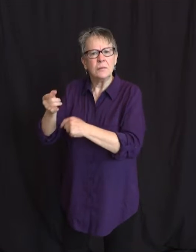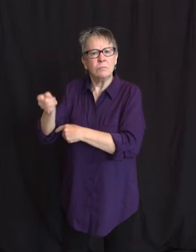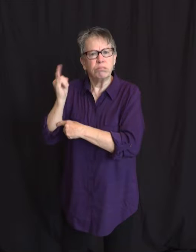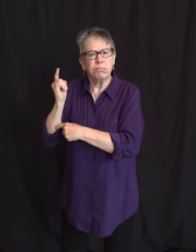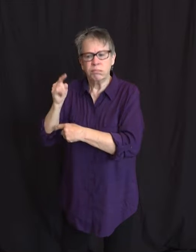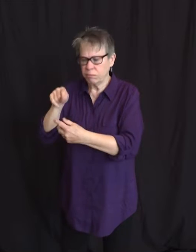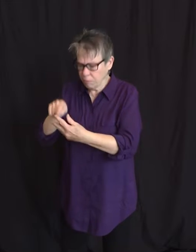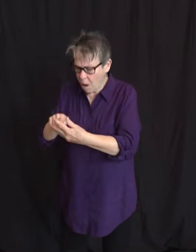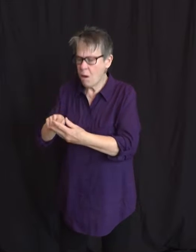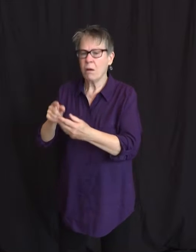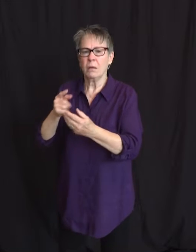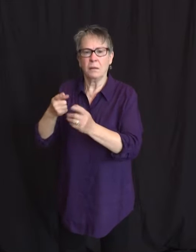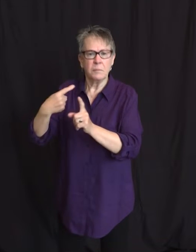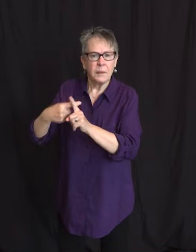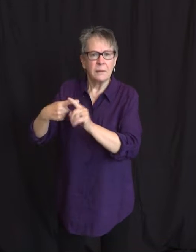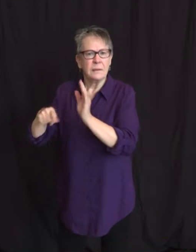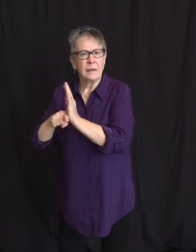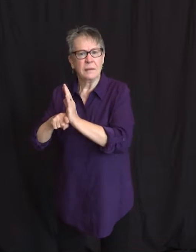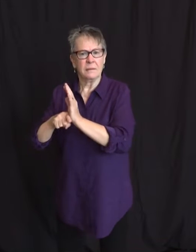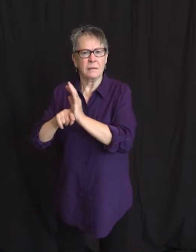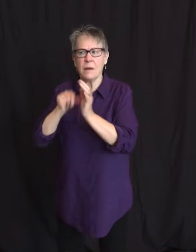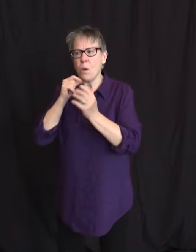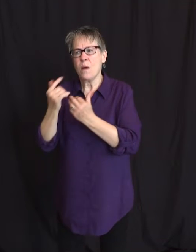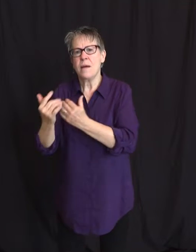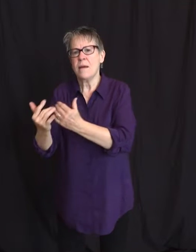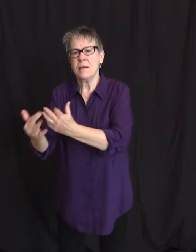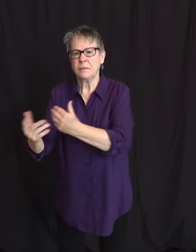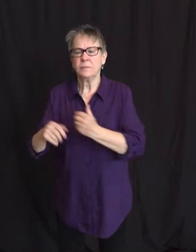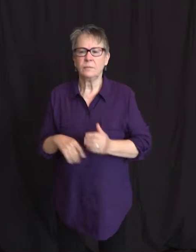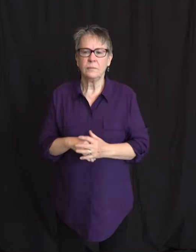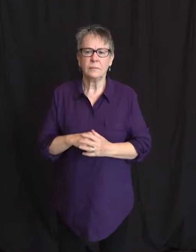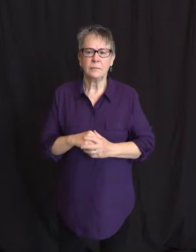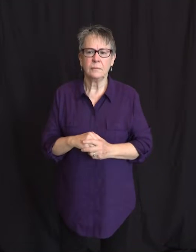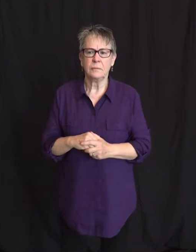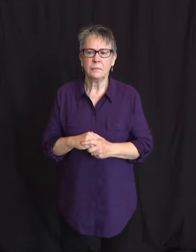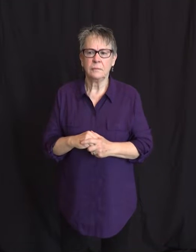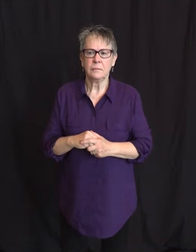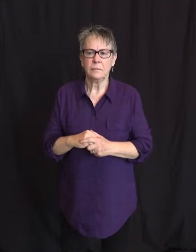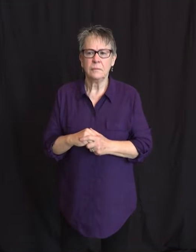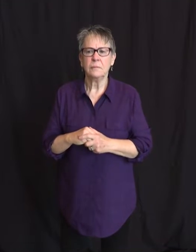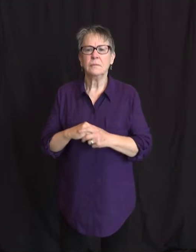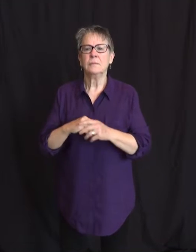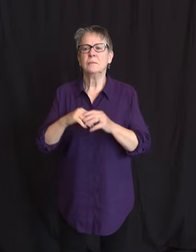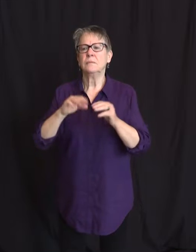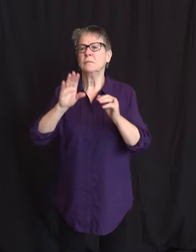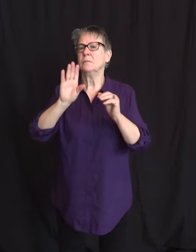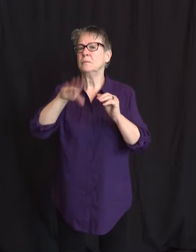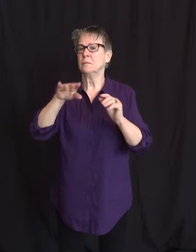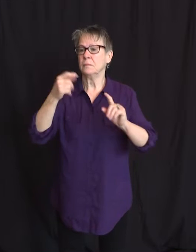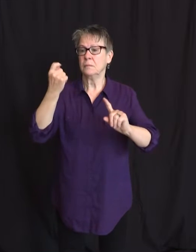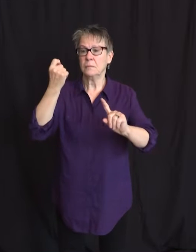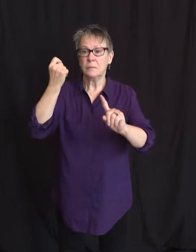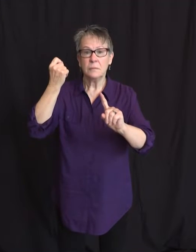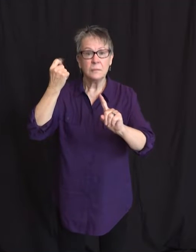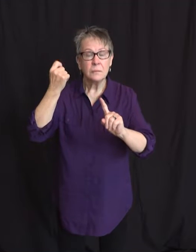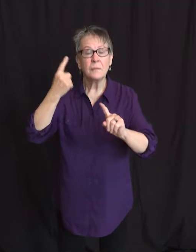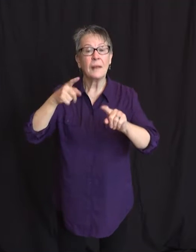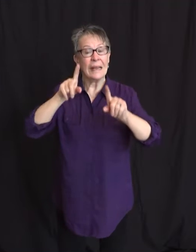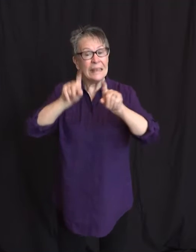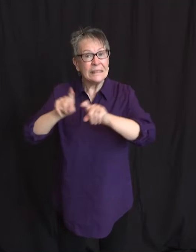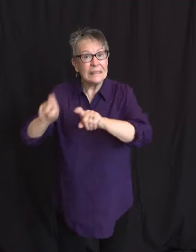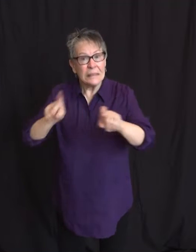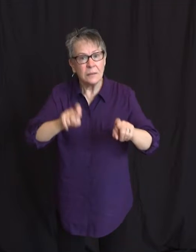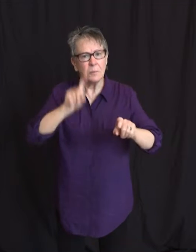through walk-up and drive-through sites, tests at local pharmacies, or even at-home testing capabilities. We will